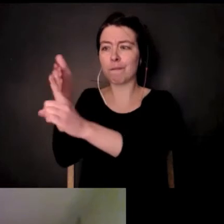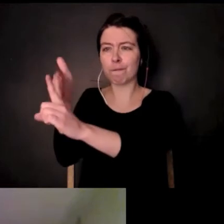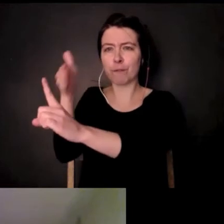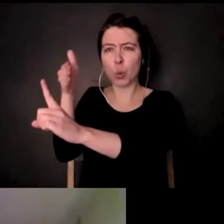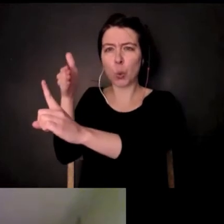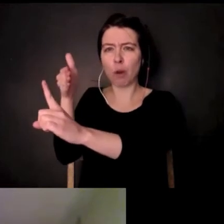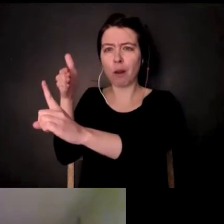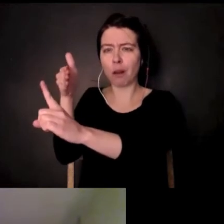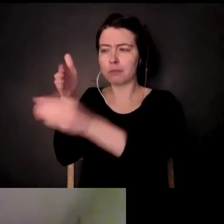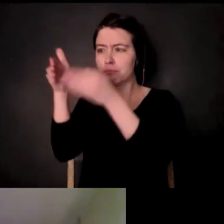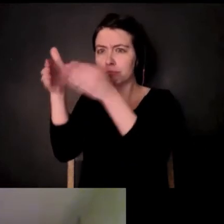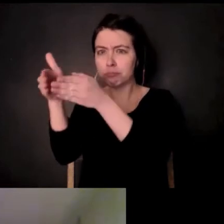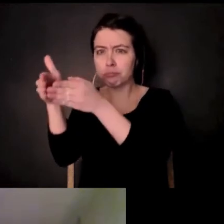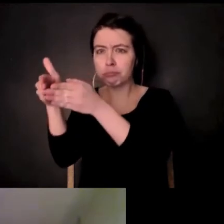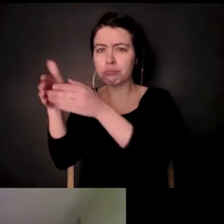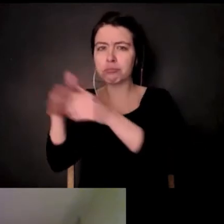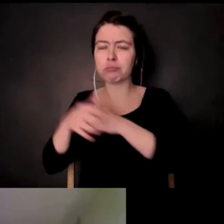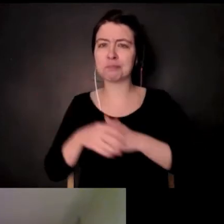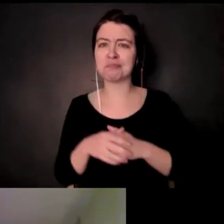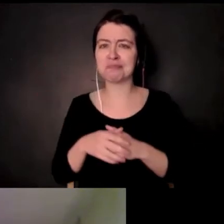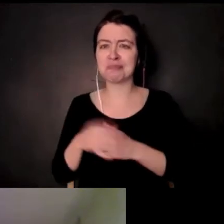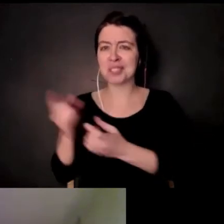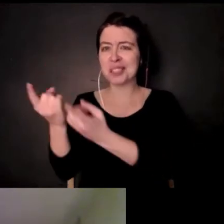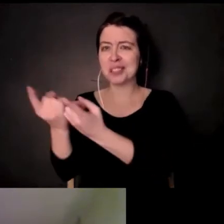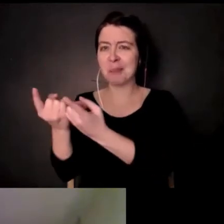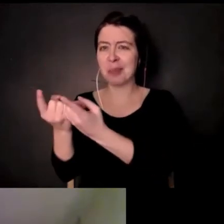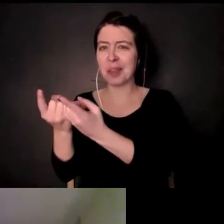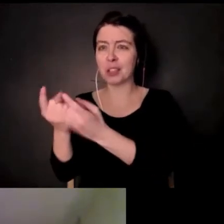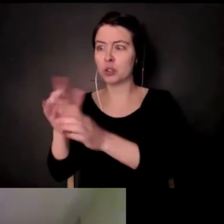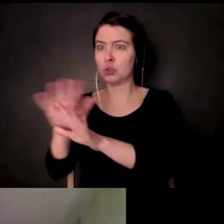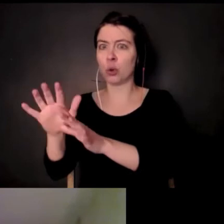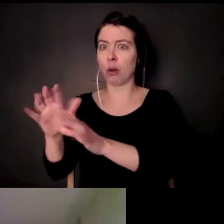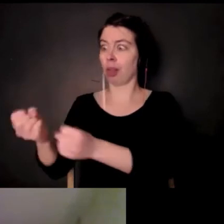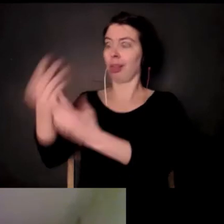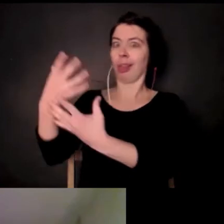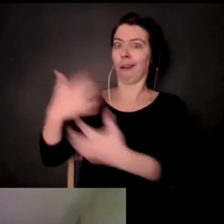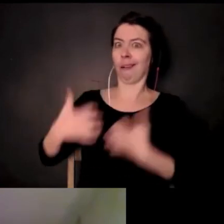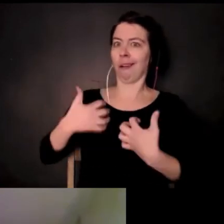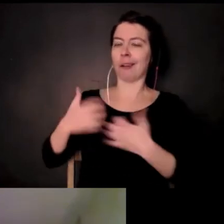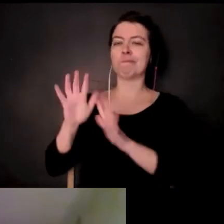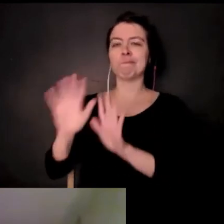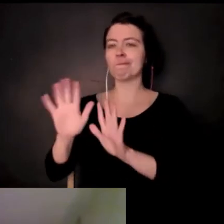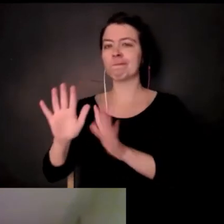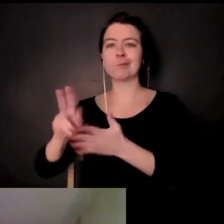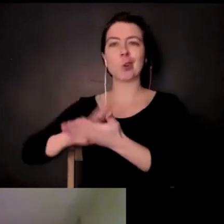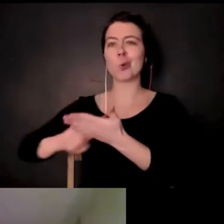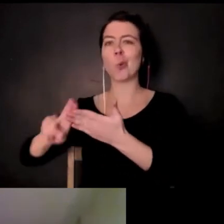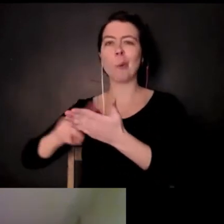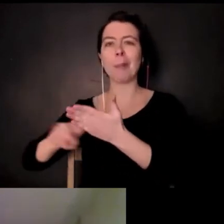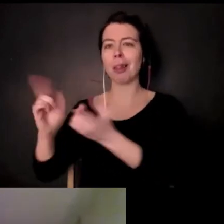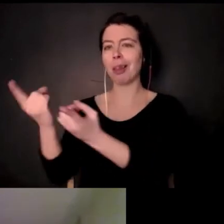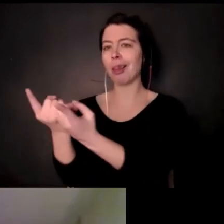me. Ideally, something that's not overly stimulating. Just an ordinary everyday object is